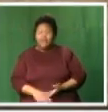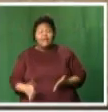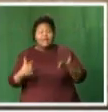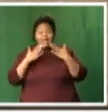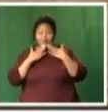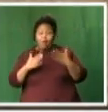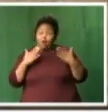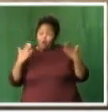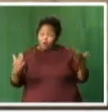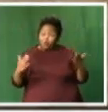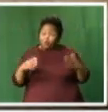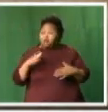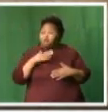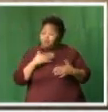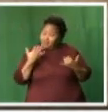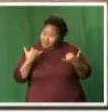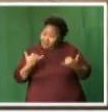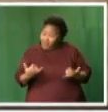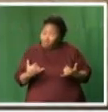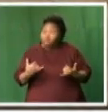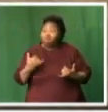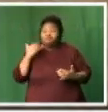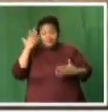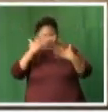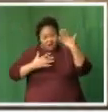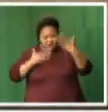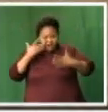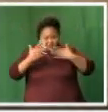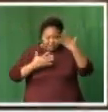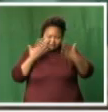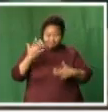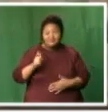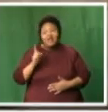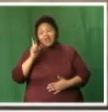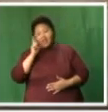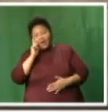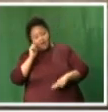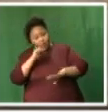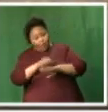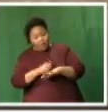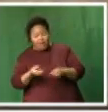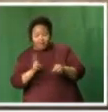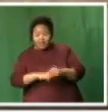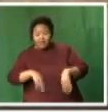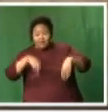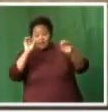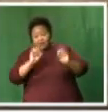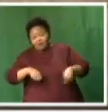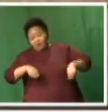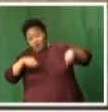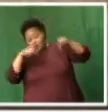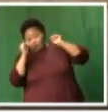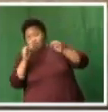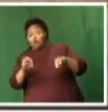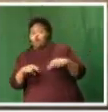gogo sogesile sengiyawutibeka ingutshela nayi ingobo ndipho abantu kuthele ngayithenga